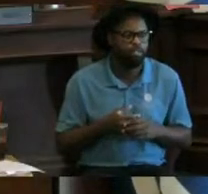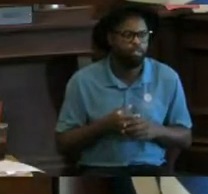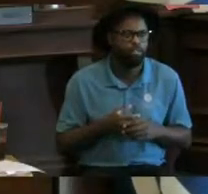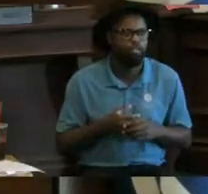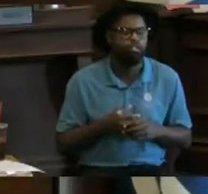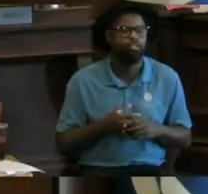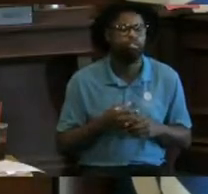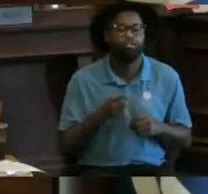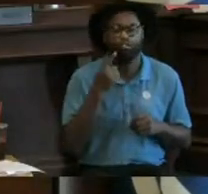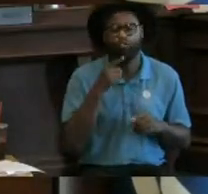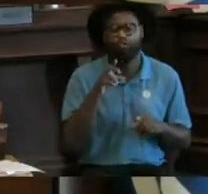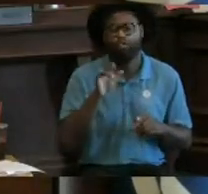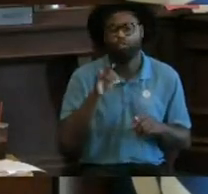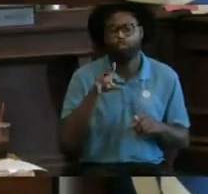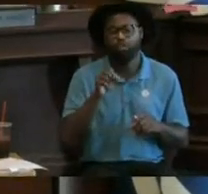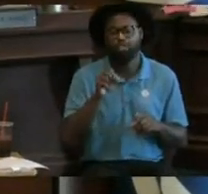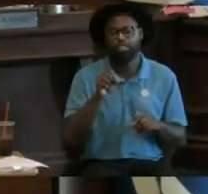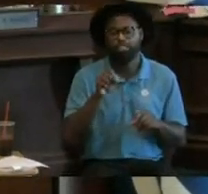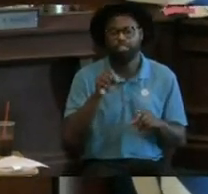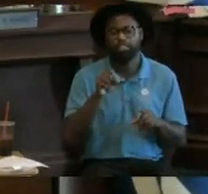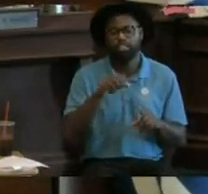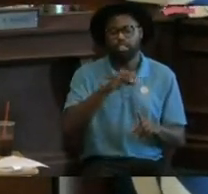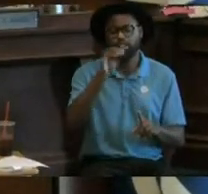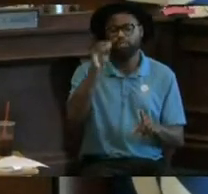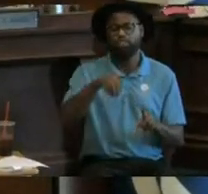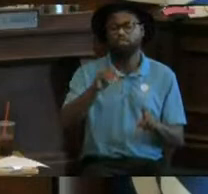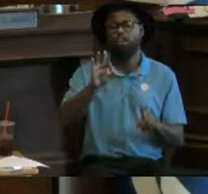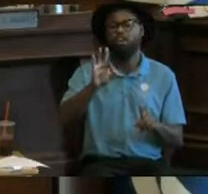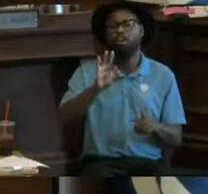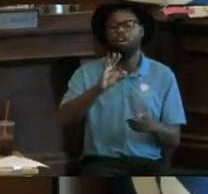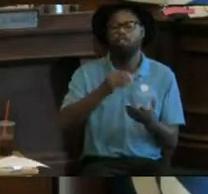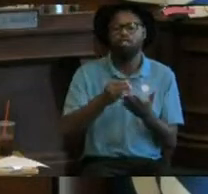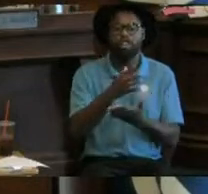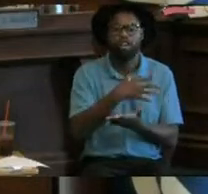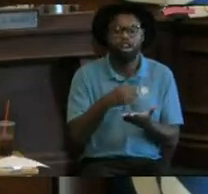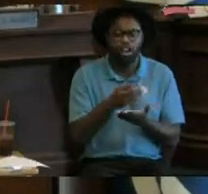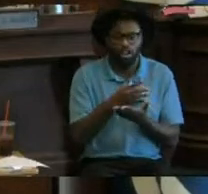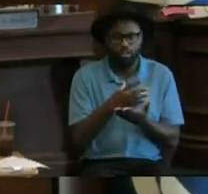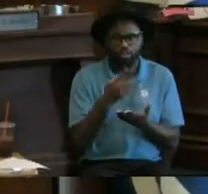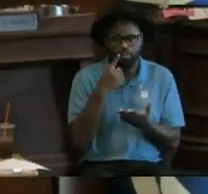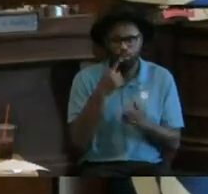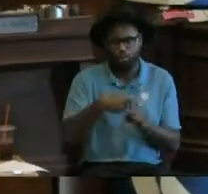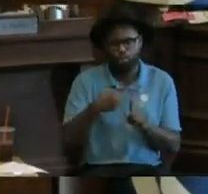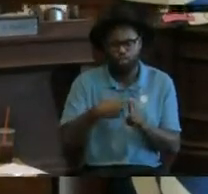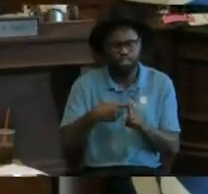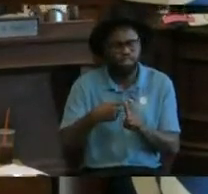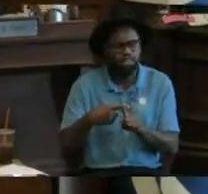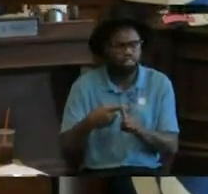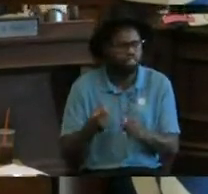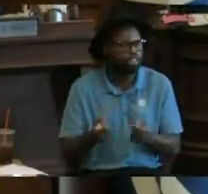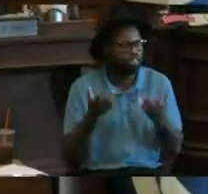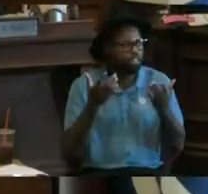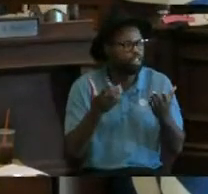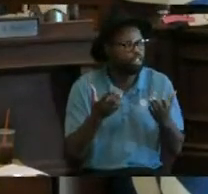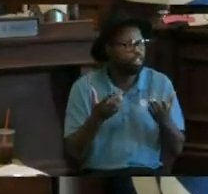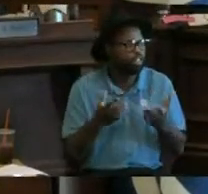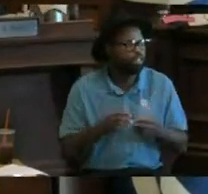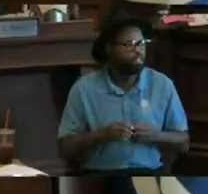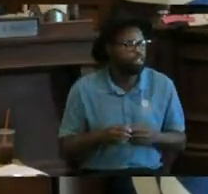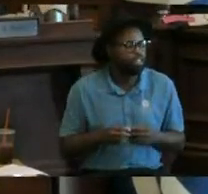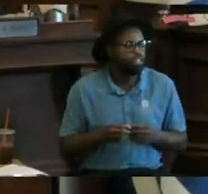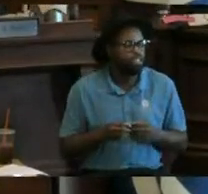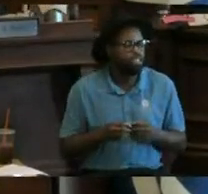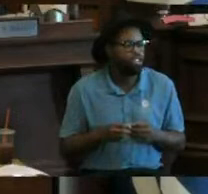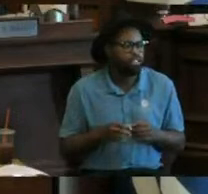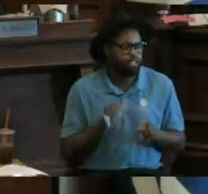it's you know, percent of income that the rents will be, instead of maybe a number.